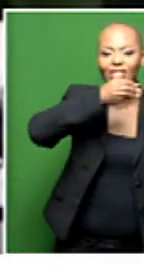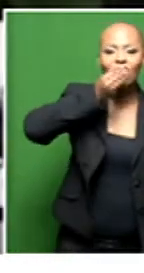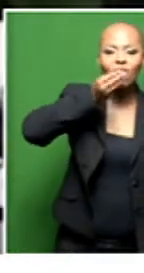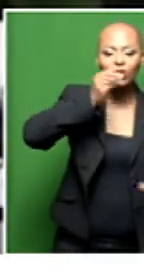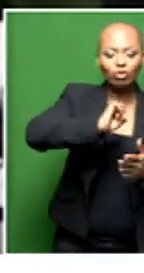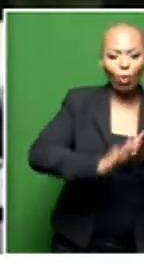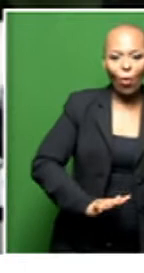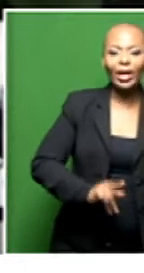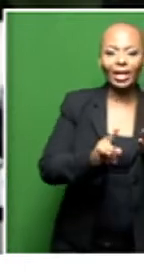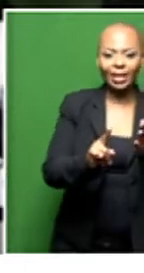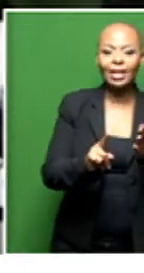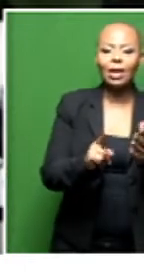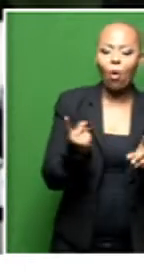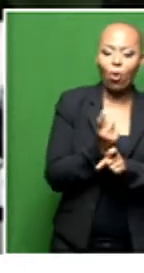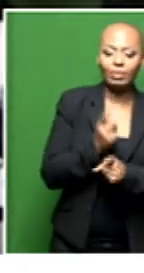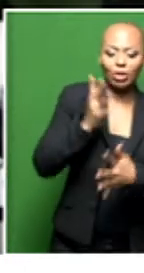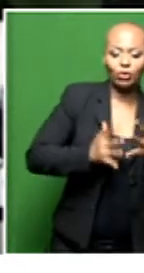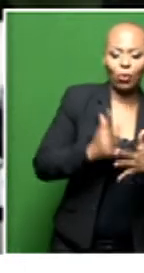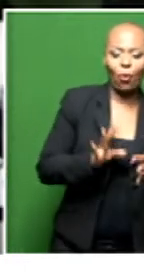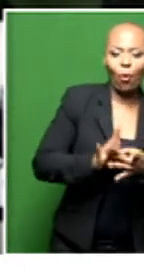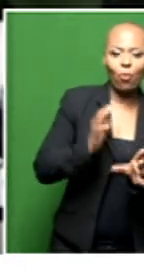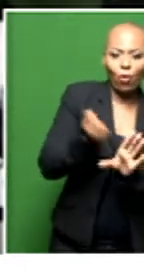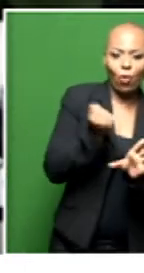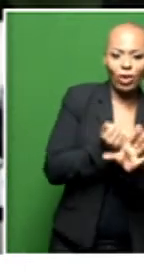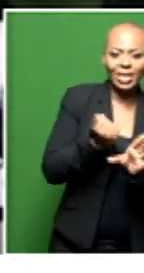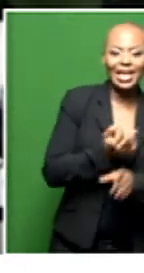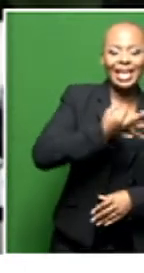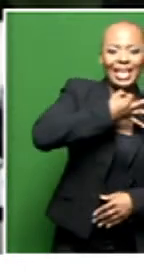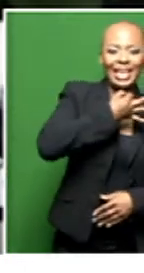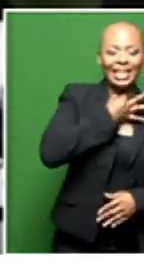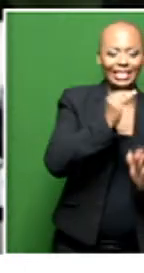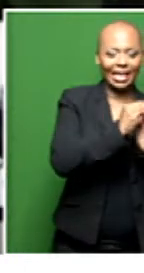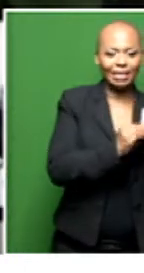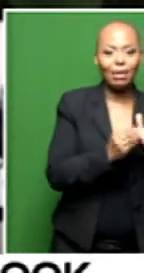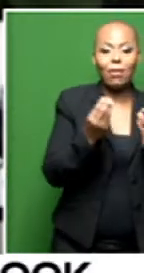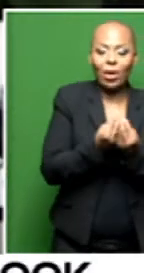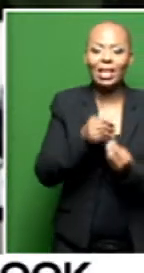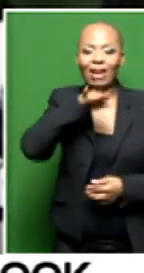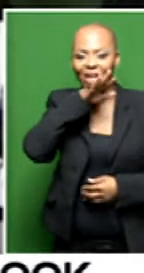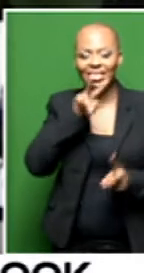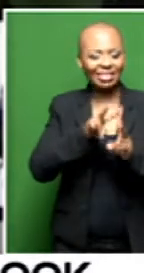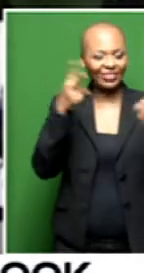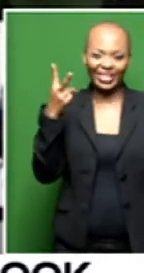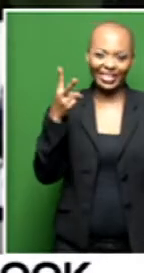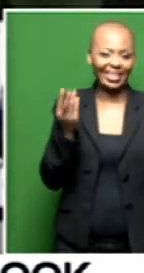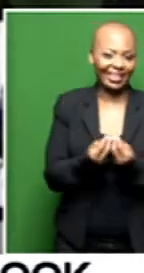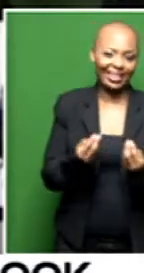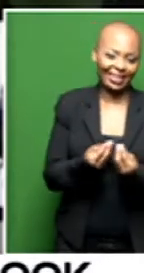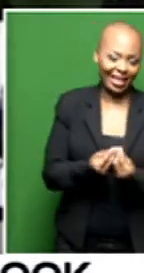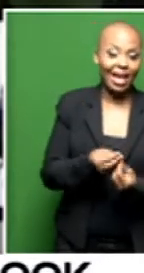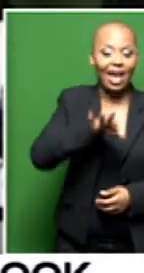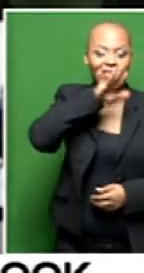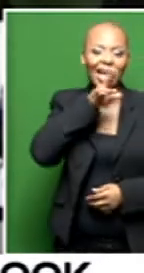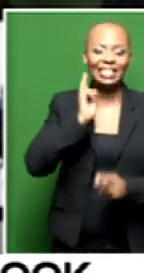And I always joke, I say home cooking is English recipes, but with an Afrikaans undertone. So it's basically a bit of